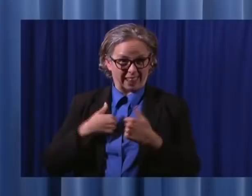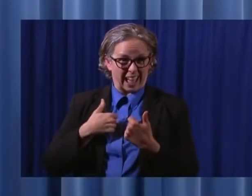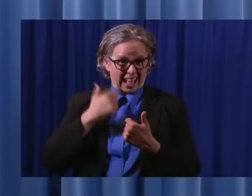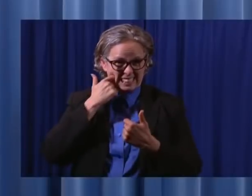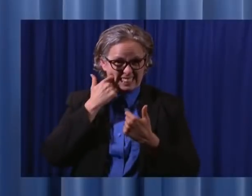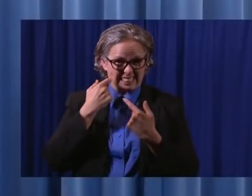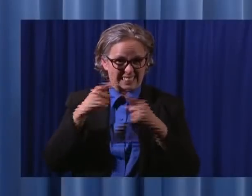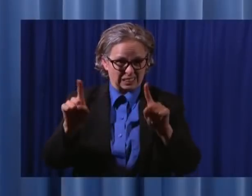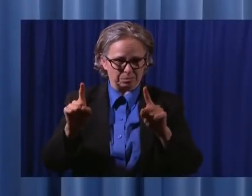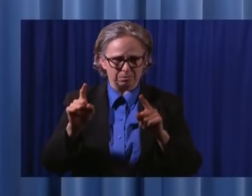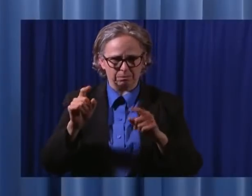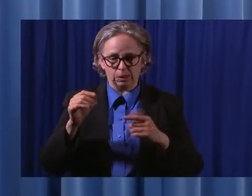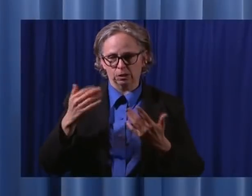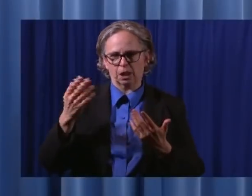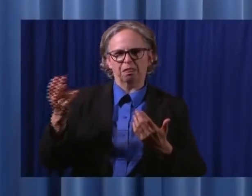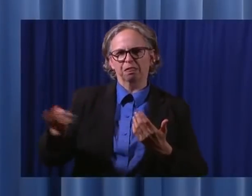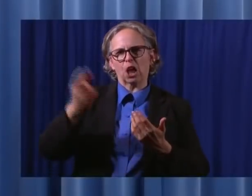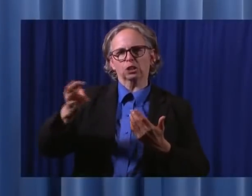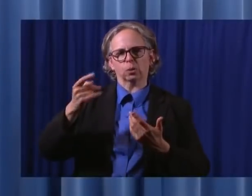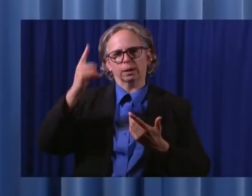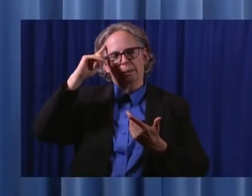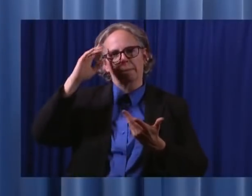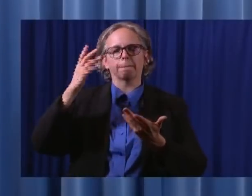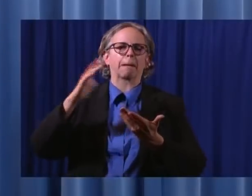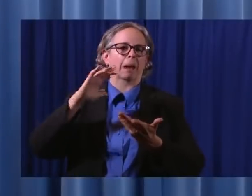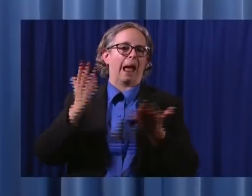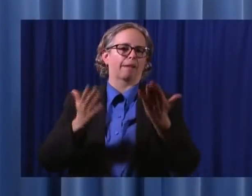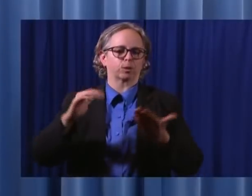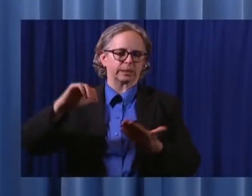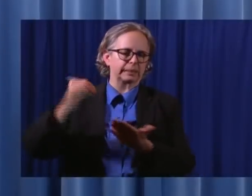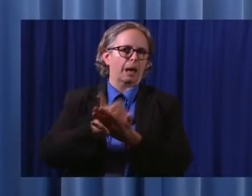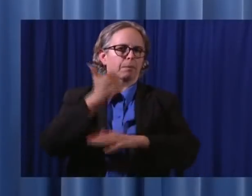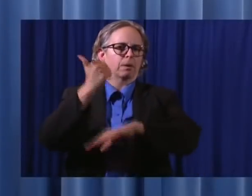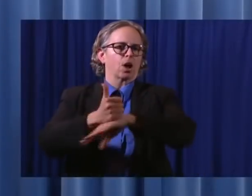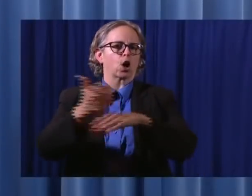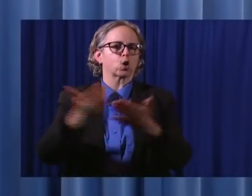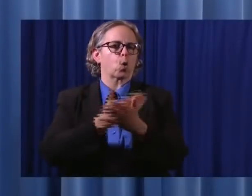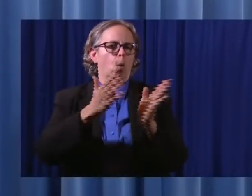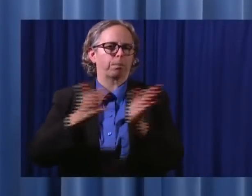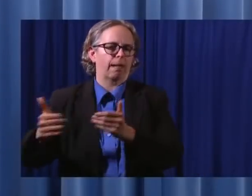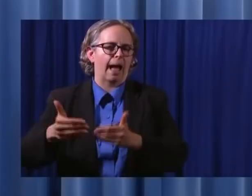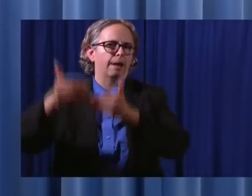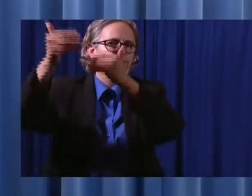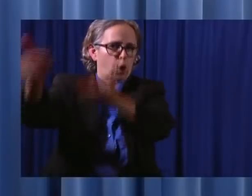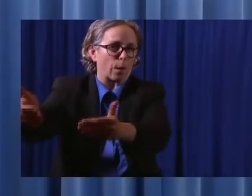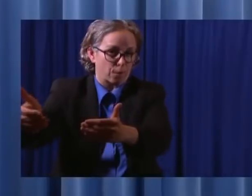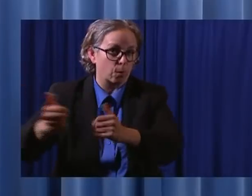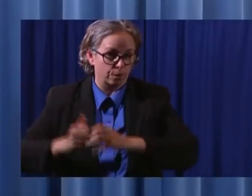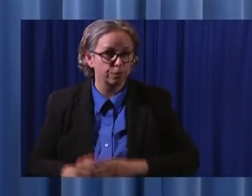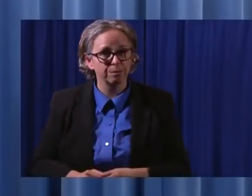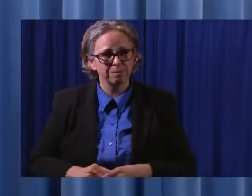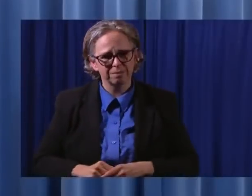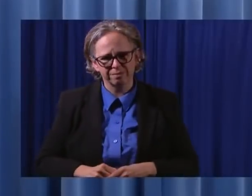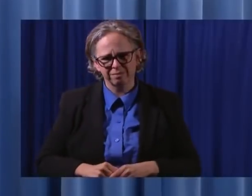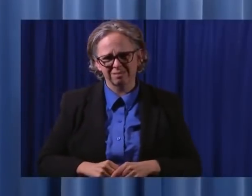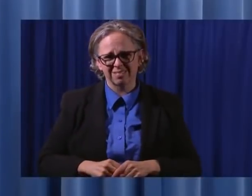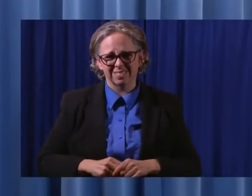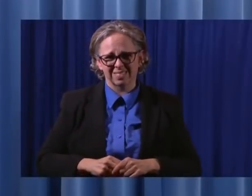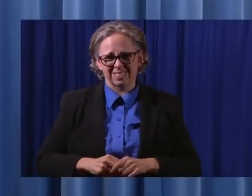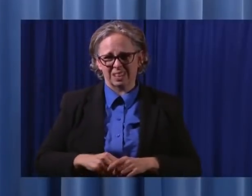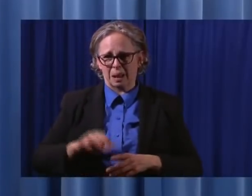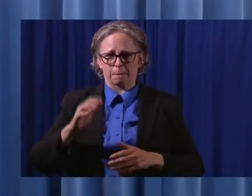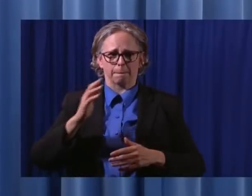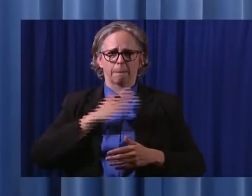on Thursday. So we're going to have to hold, because I think looking at it holistically is probably the right thing to do. Look,